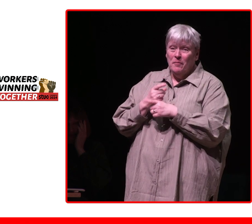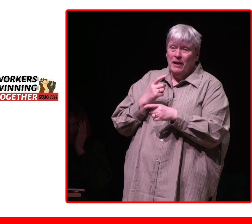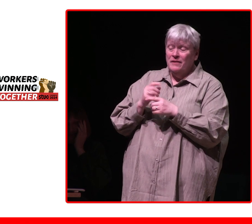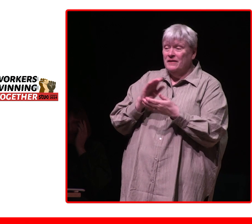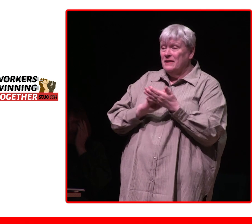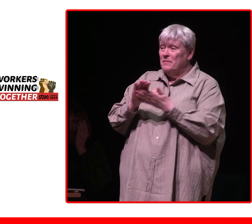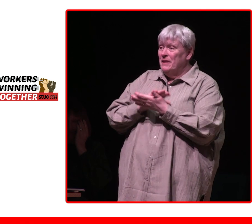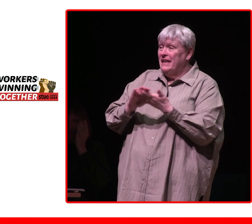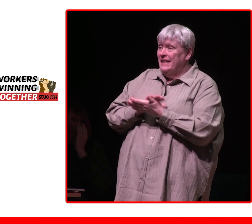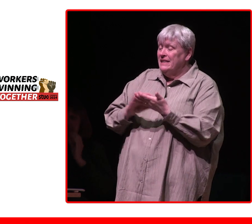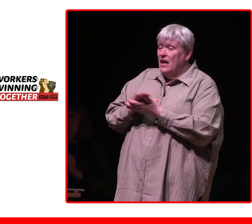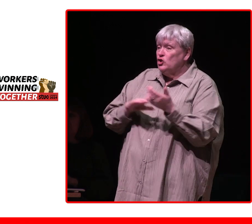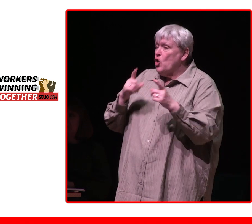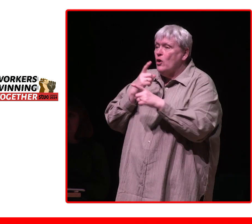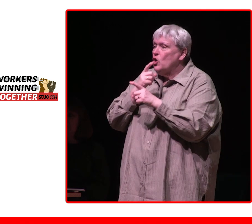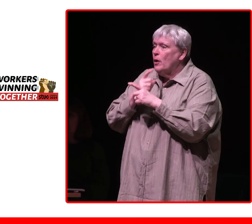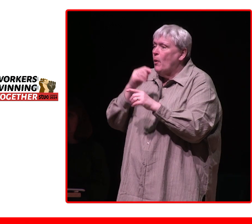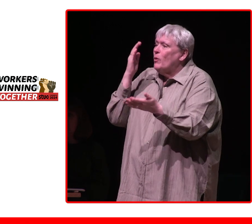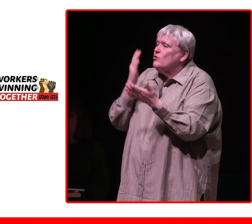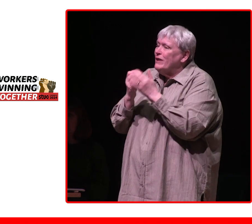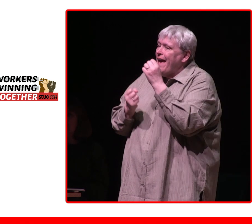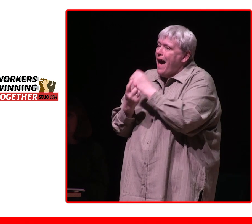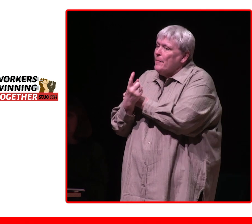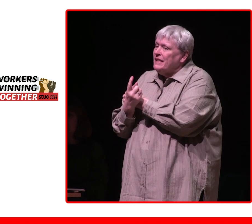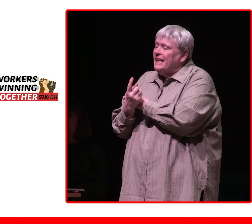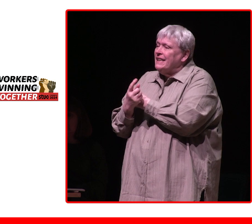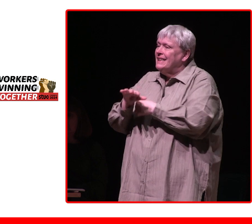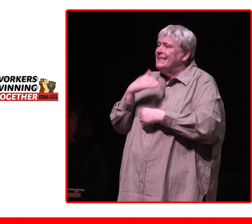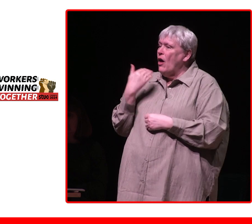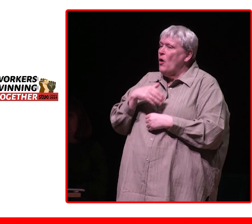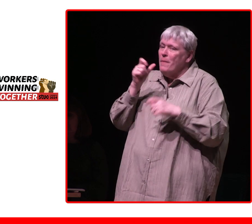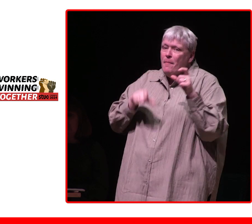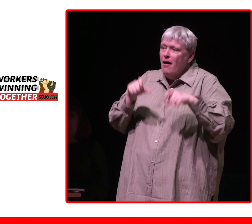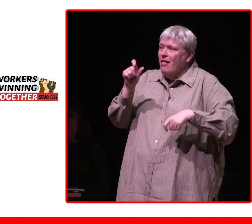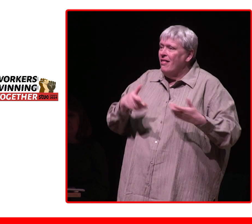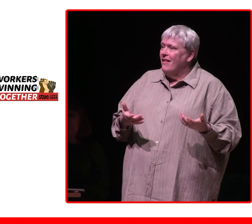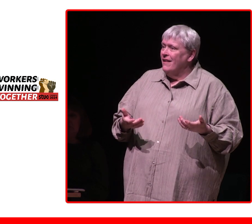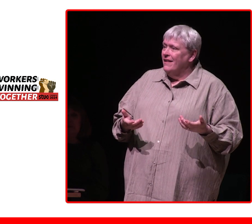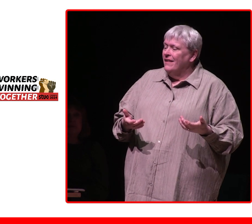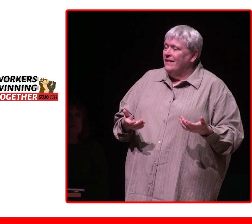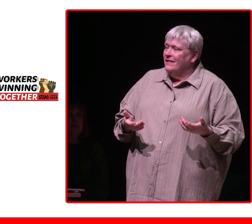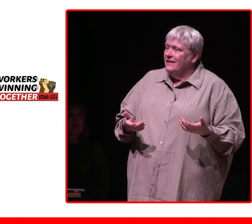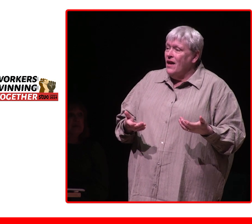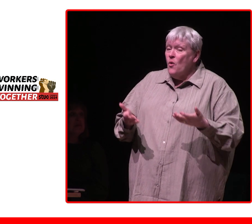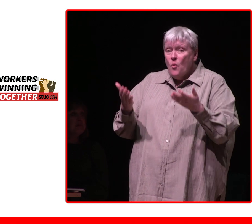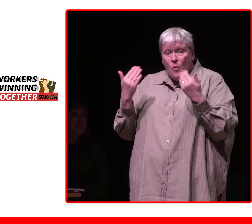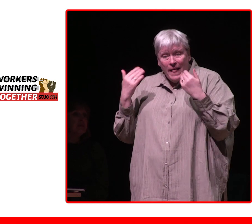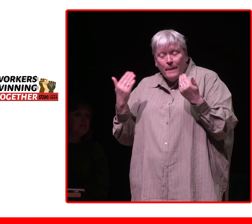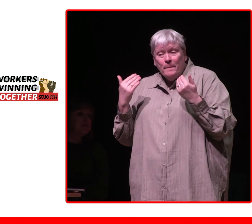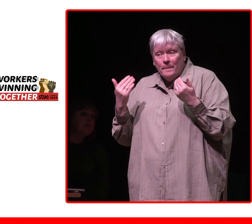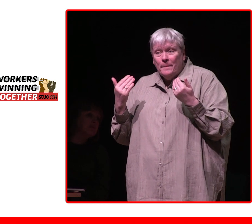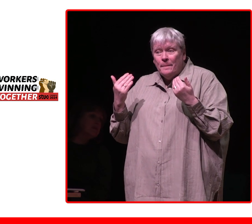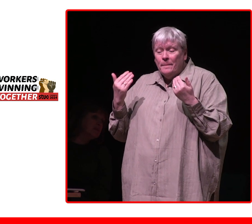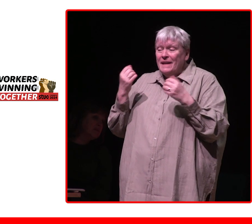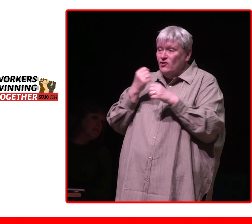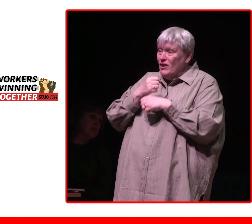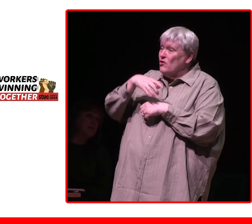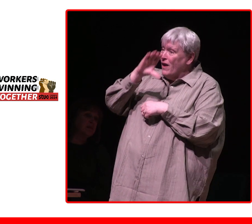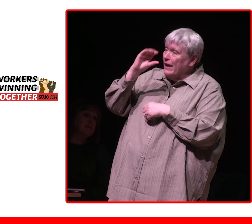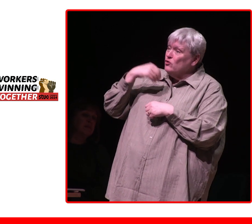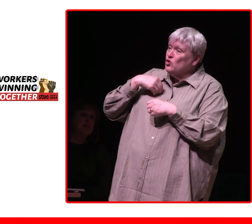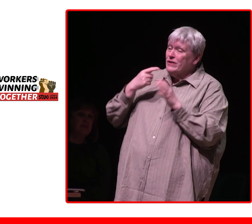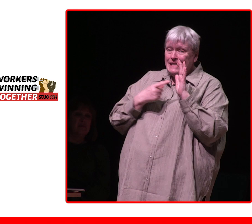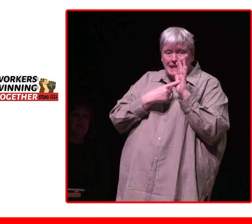not talking about what's really happening. They're not talking about the genocide. So I welcome the General Council